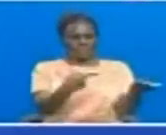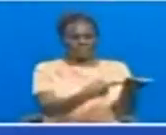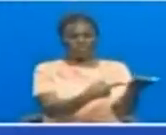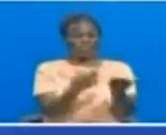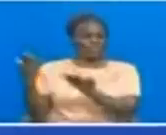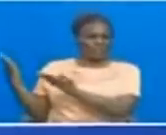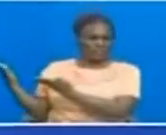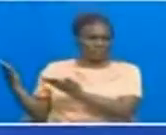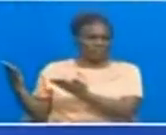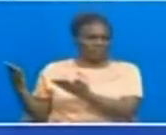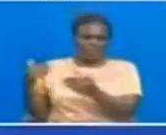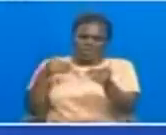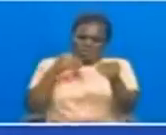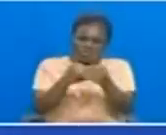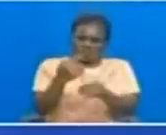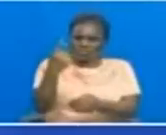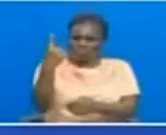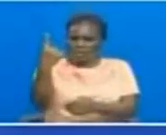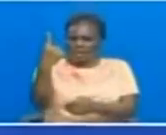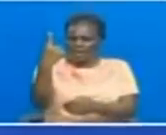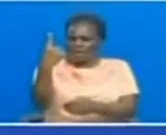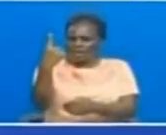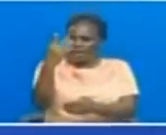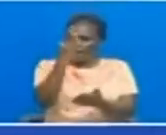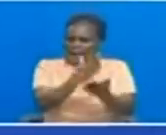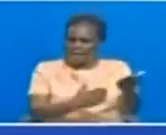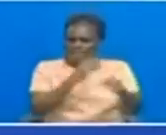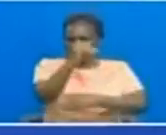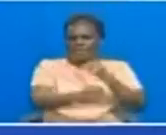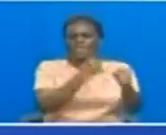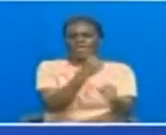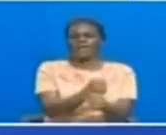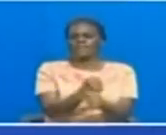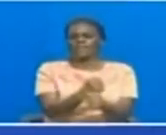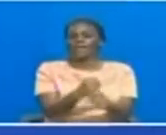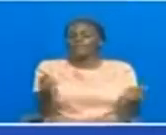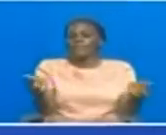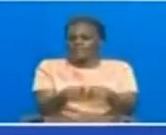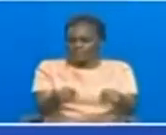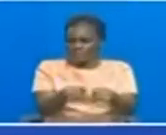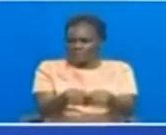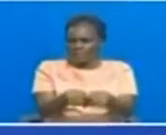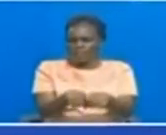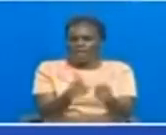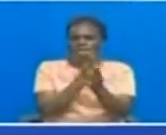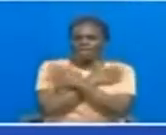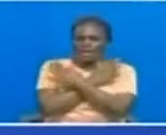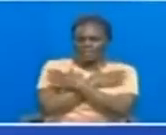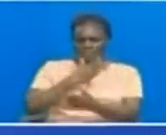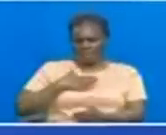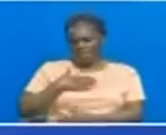technology? We have taken approximately 1.5 years mm-hmm. building, and also half my colleagues out